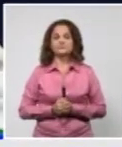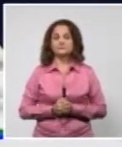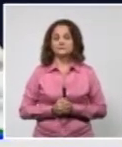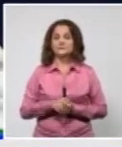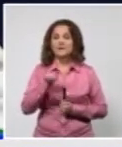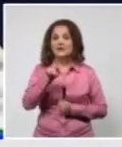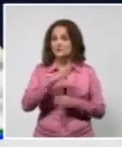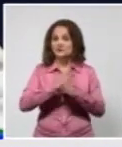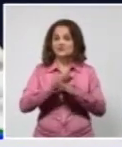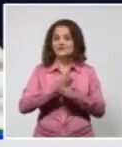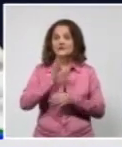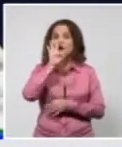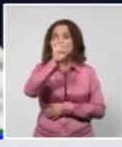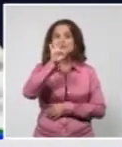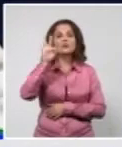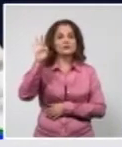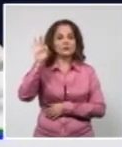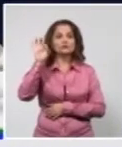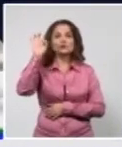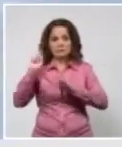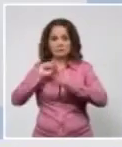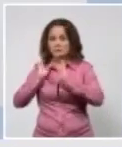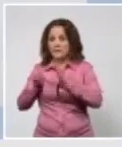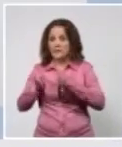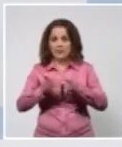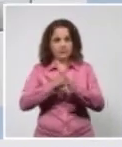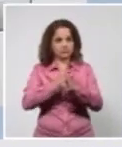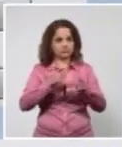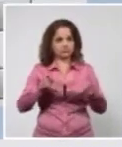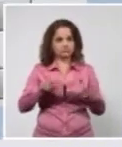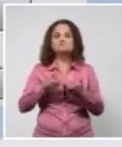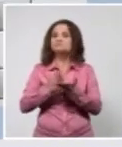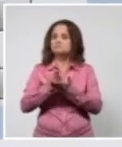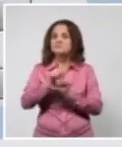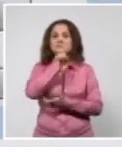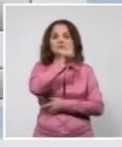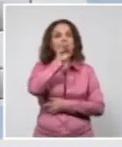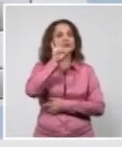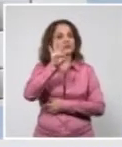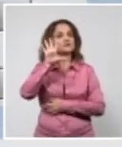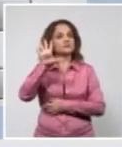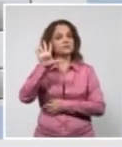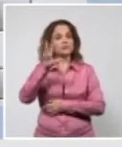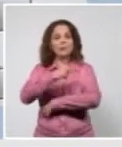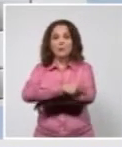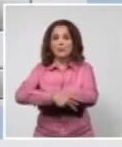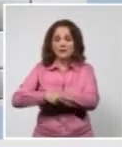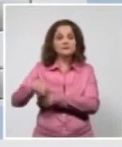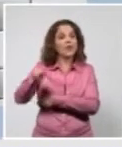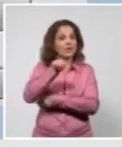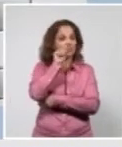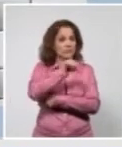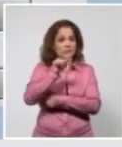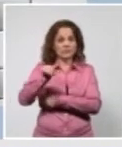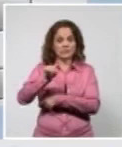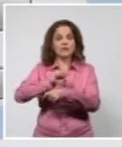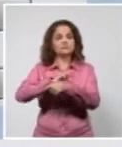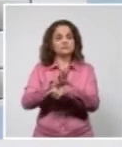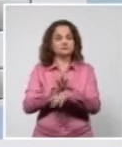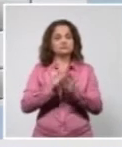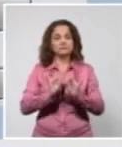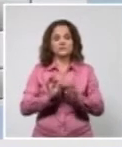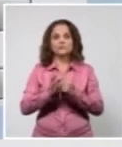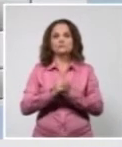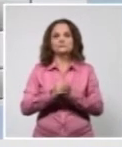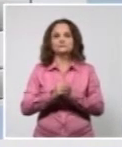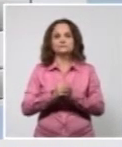group of those reported as serious. Concerning worldwide statistics, COVID-19 pandemic remains to be